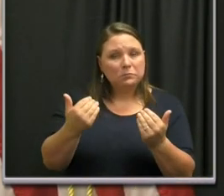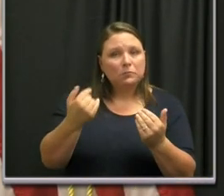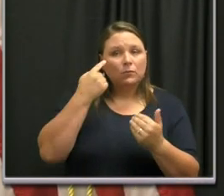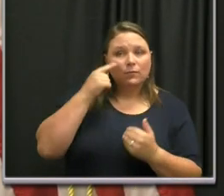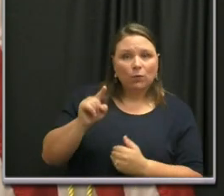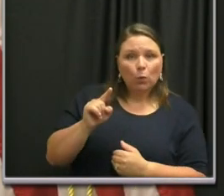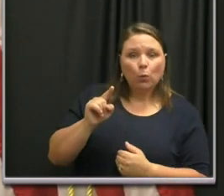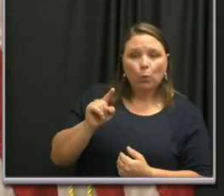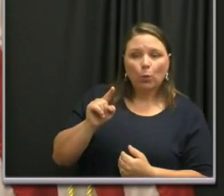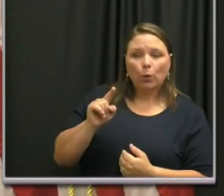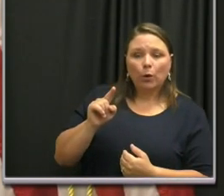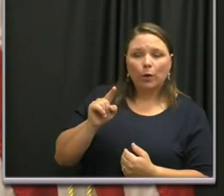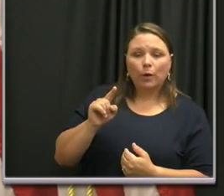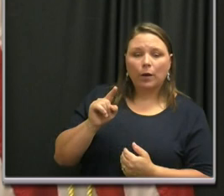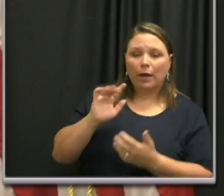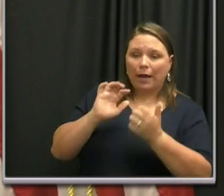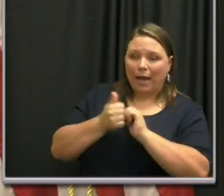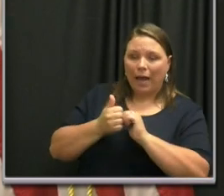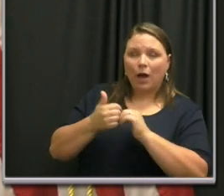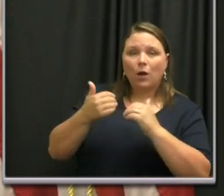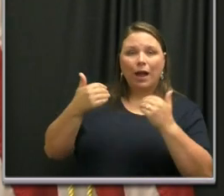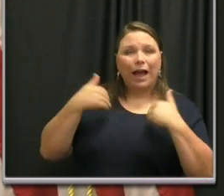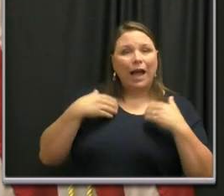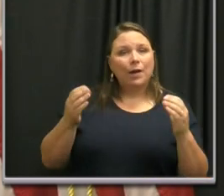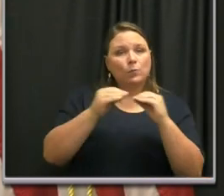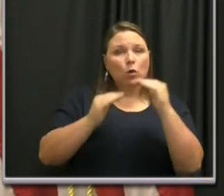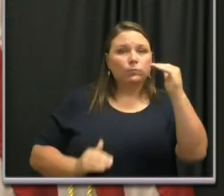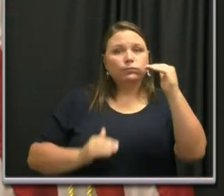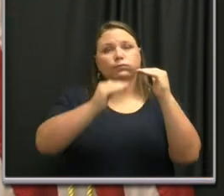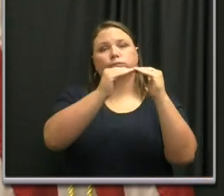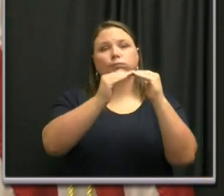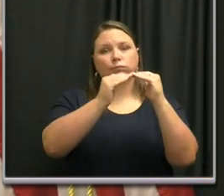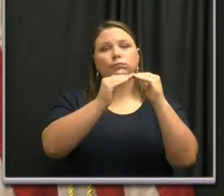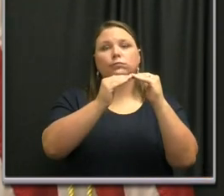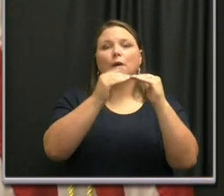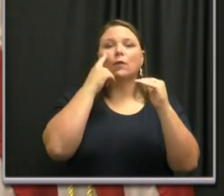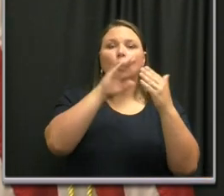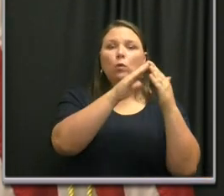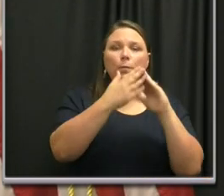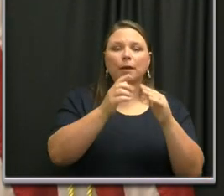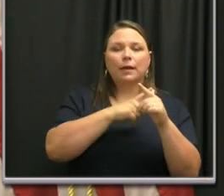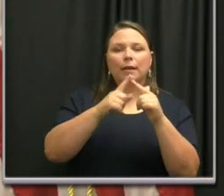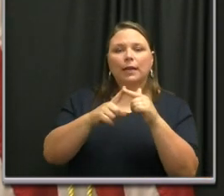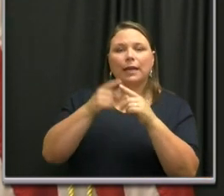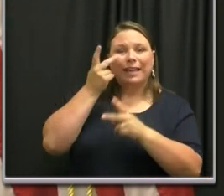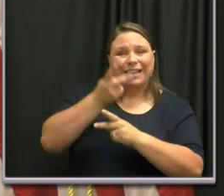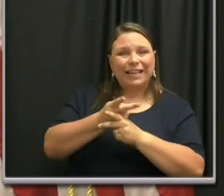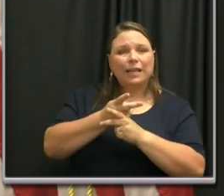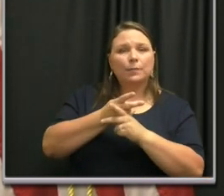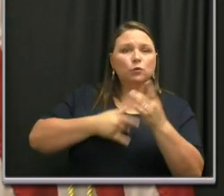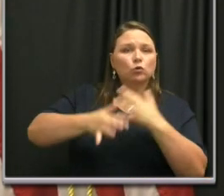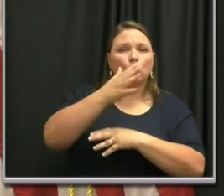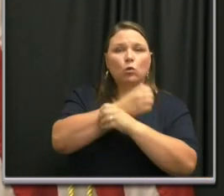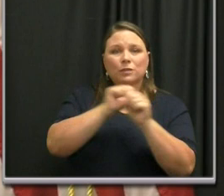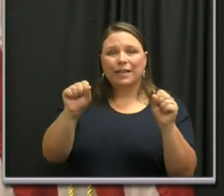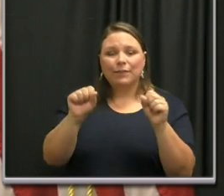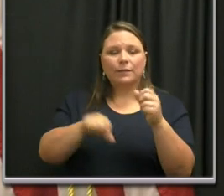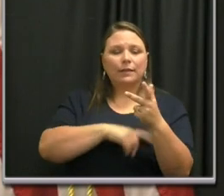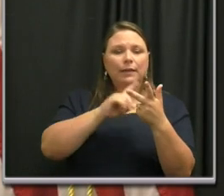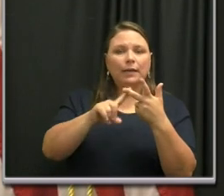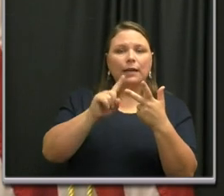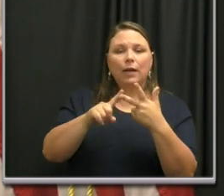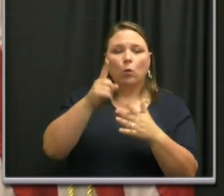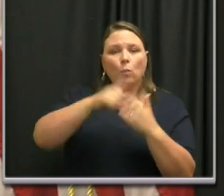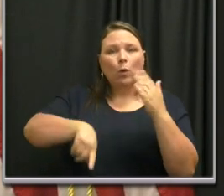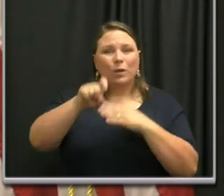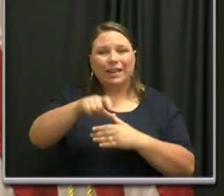for how to have more justice in the community and how to repair our social safety net, and then what we need to make our